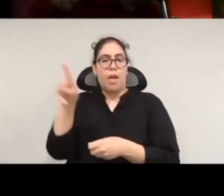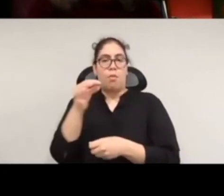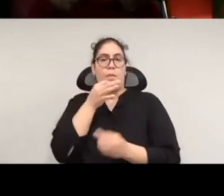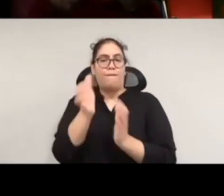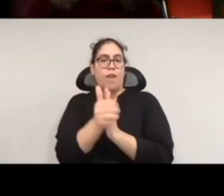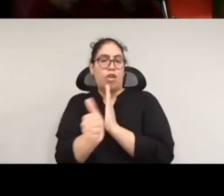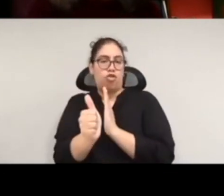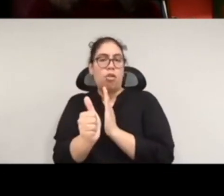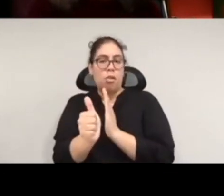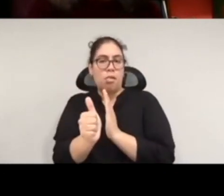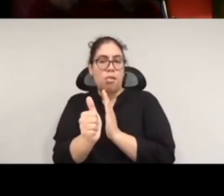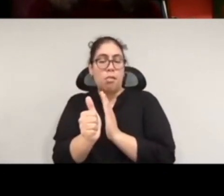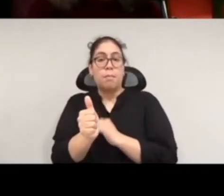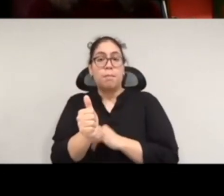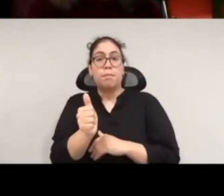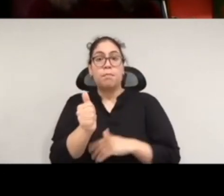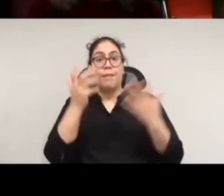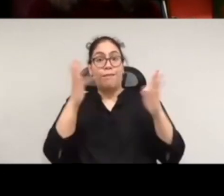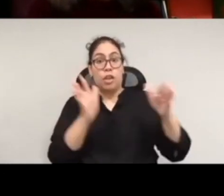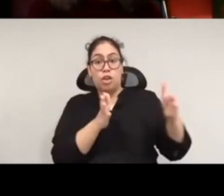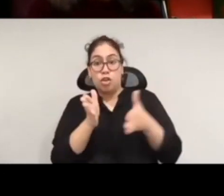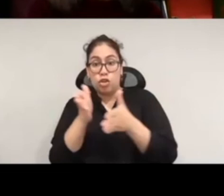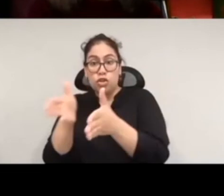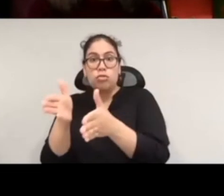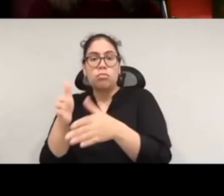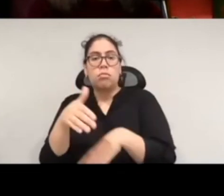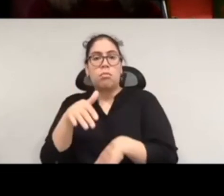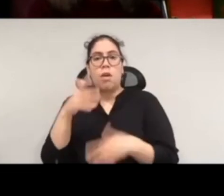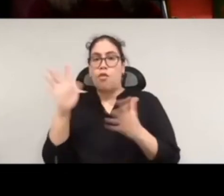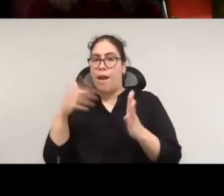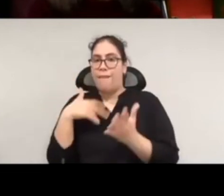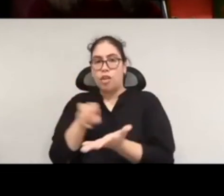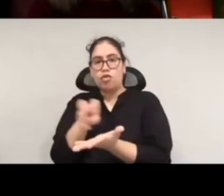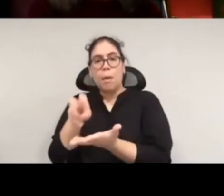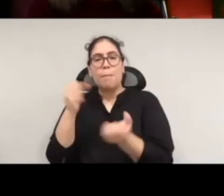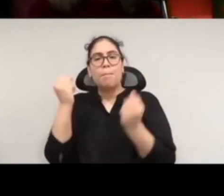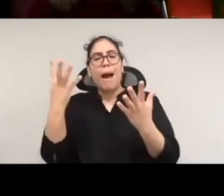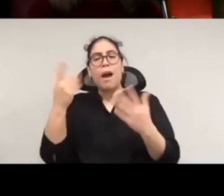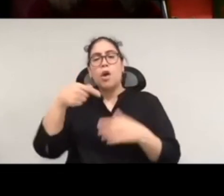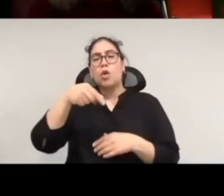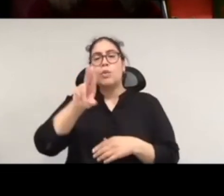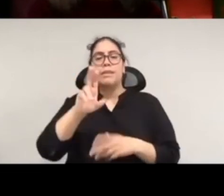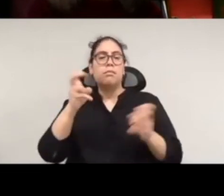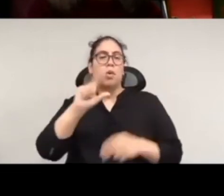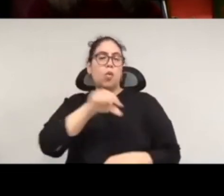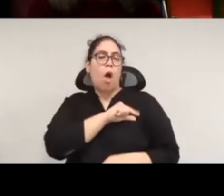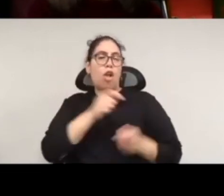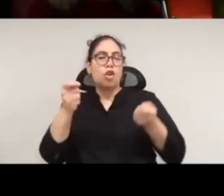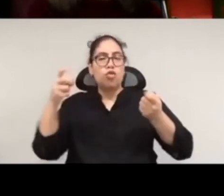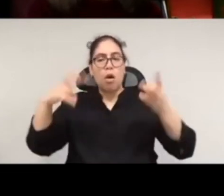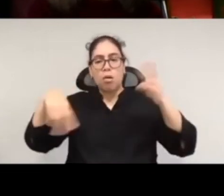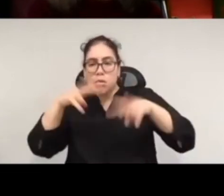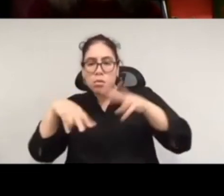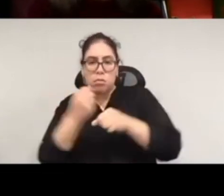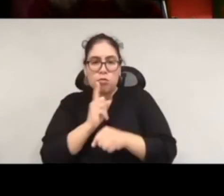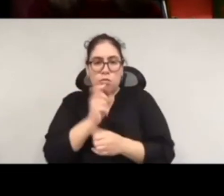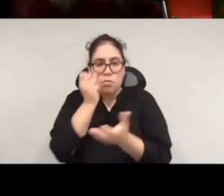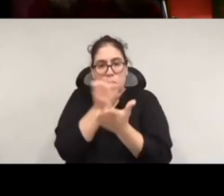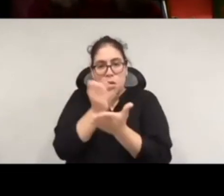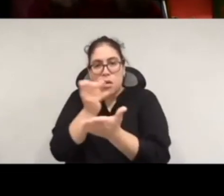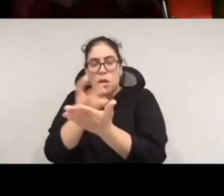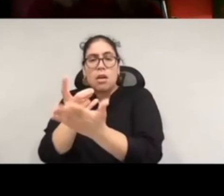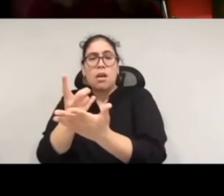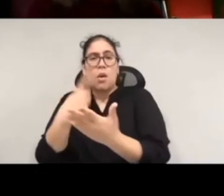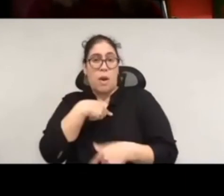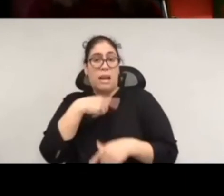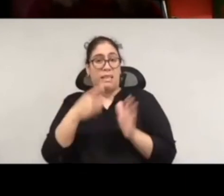it's gone that route, it has its journey, and there are other people overseeing it in the QC process that we're talking about. But we also have to enlist some trust